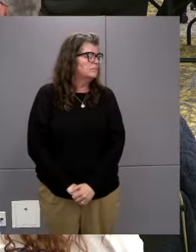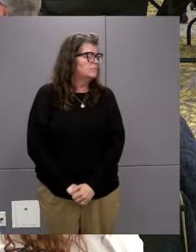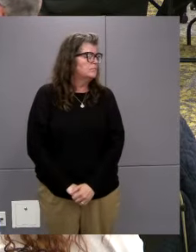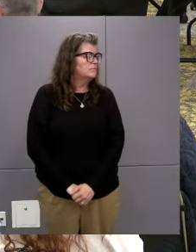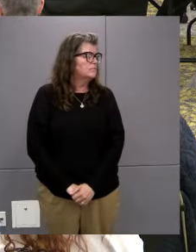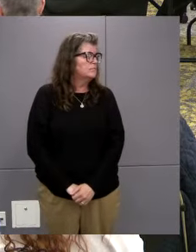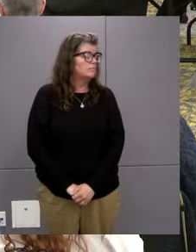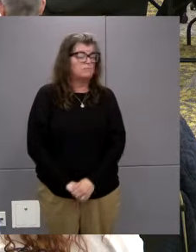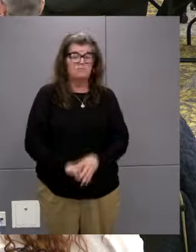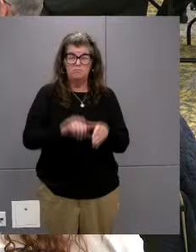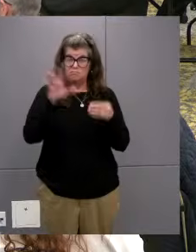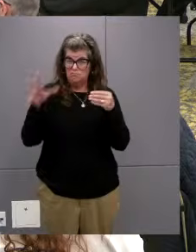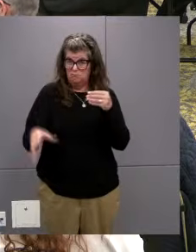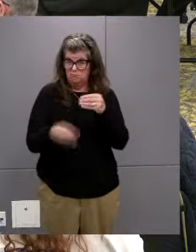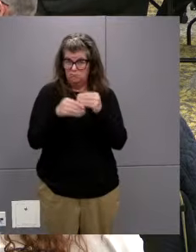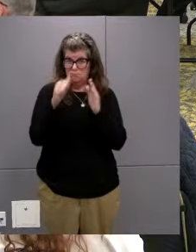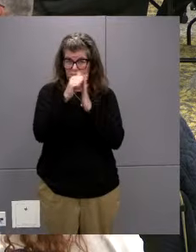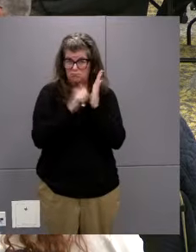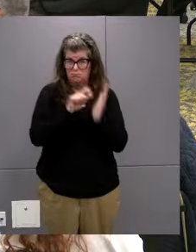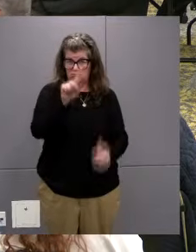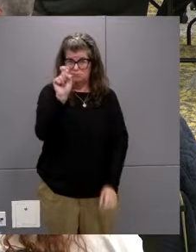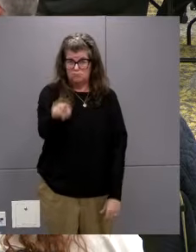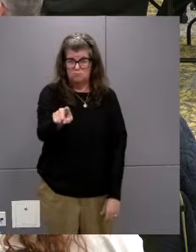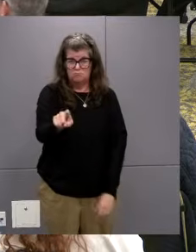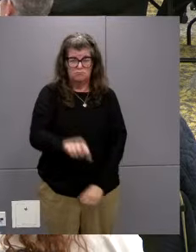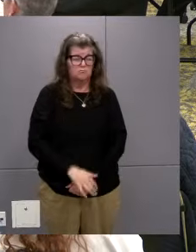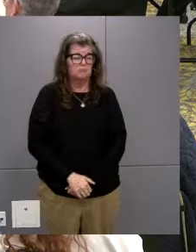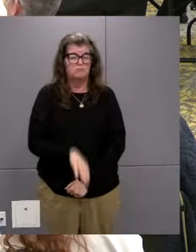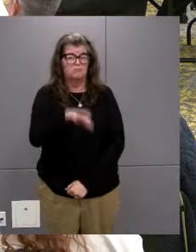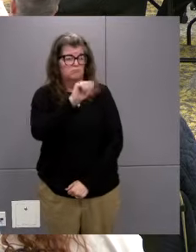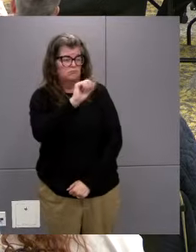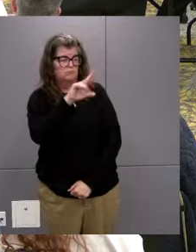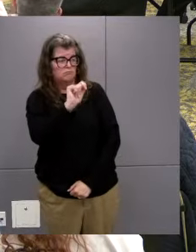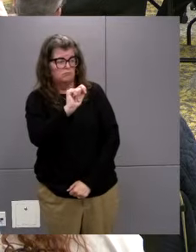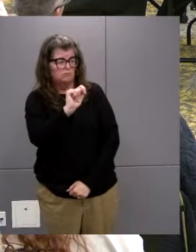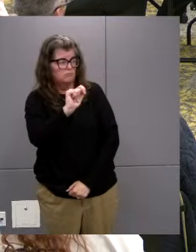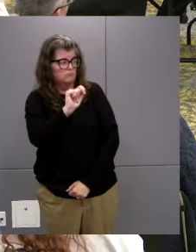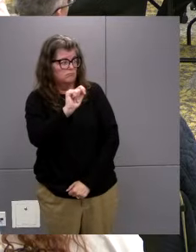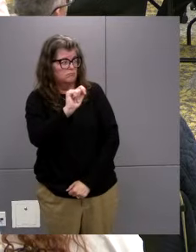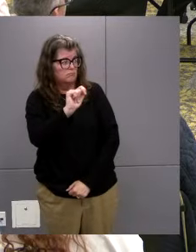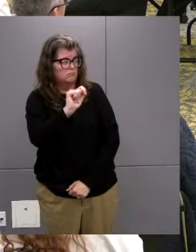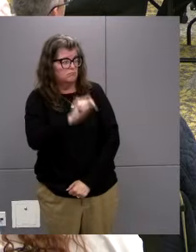Any additions to the agenda? Art?